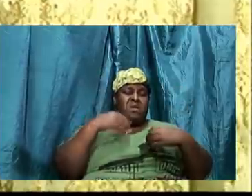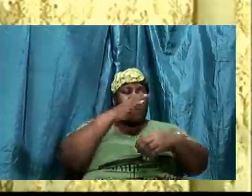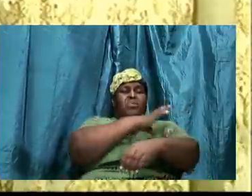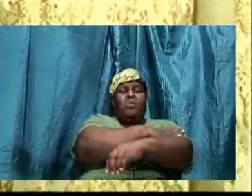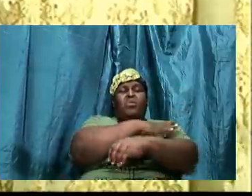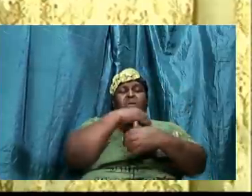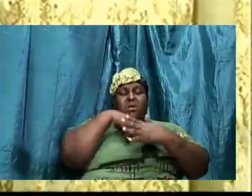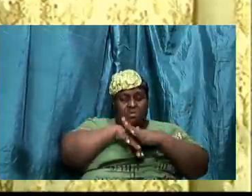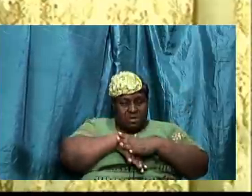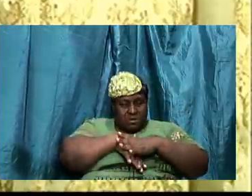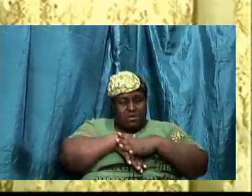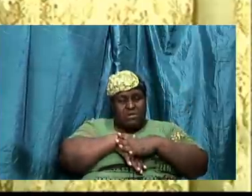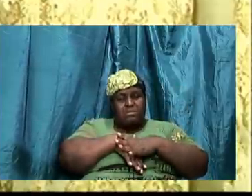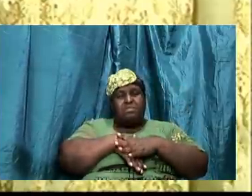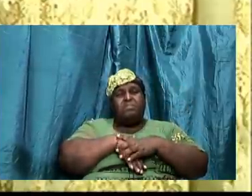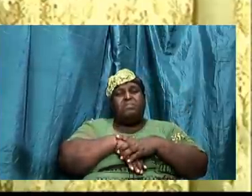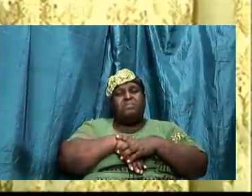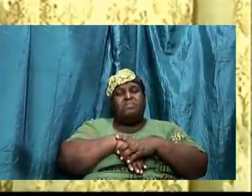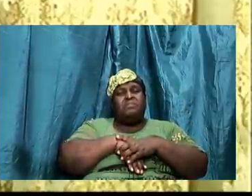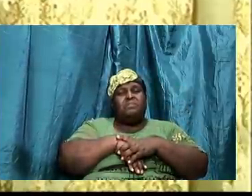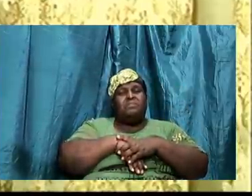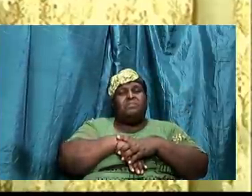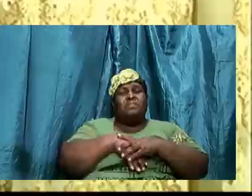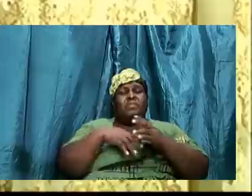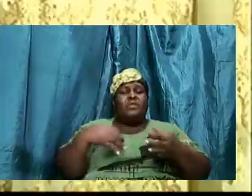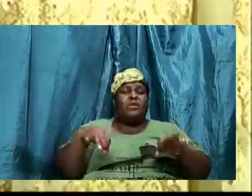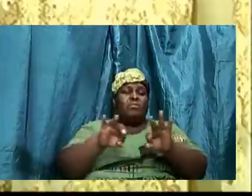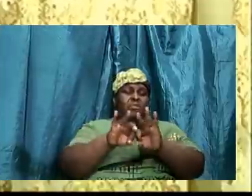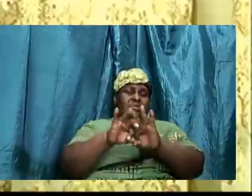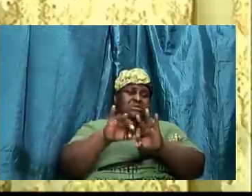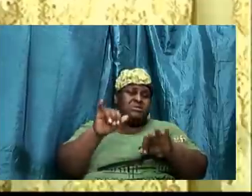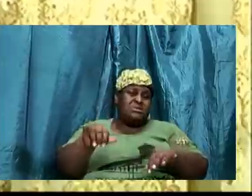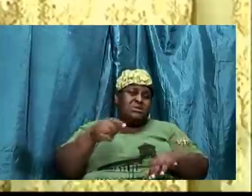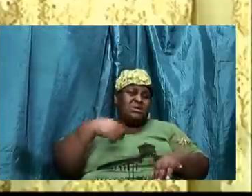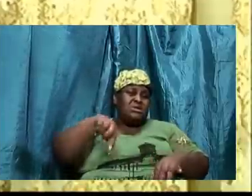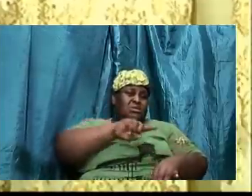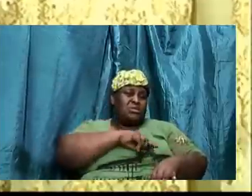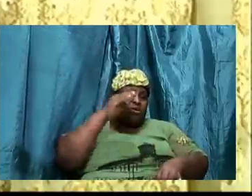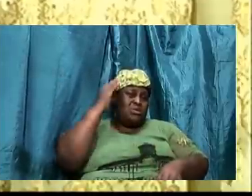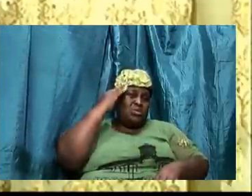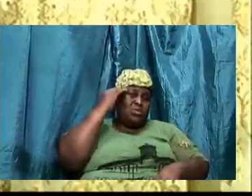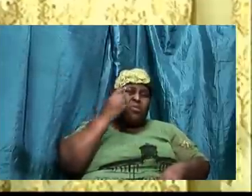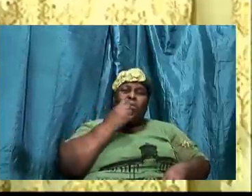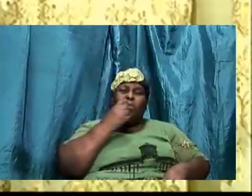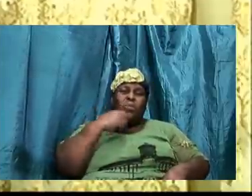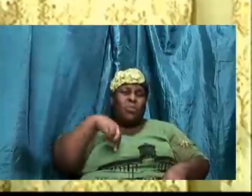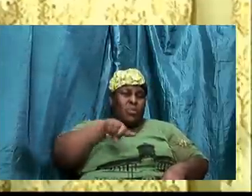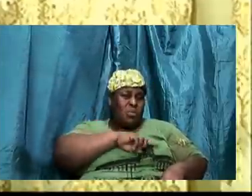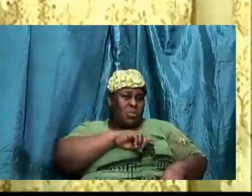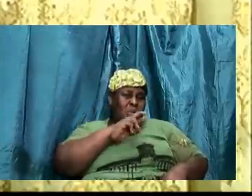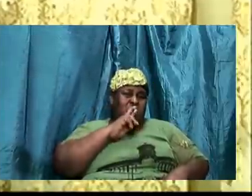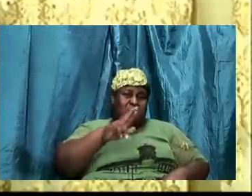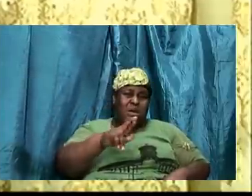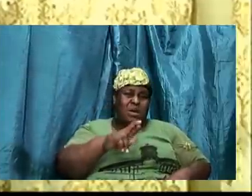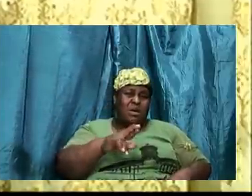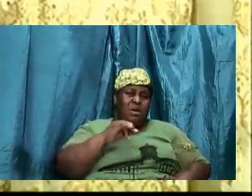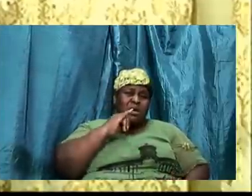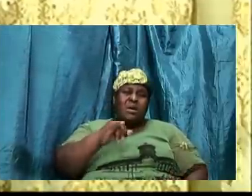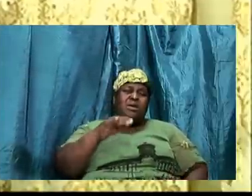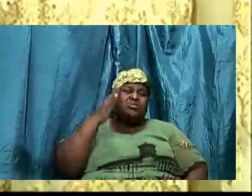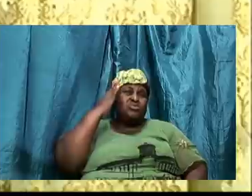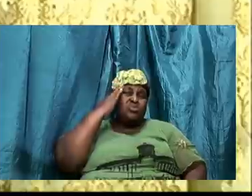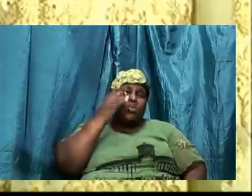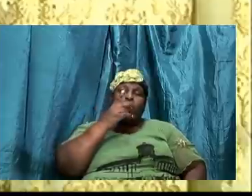me. So it is important that we know who we are. Because it is in knowing who we